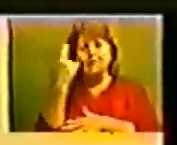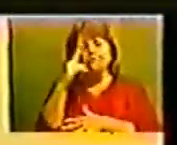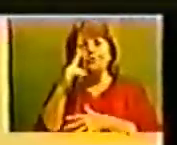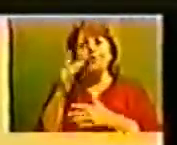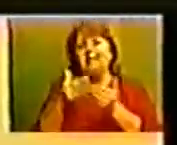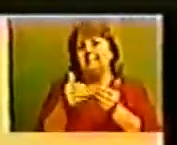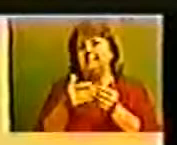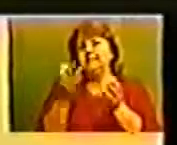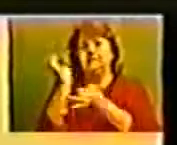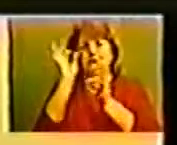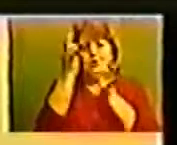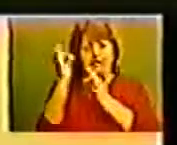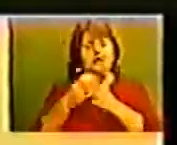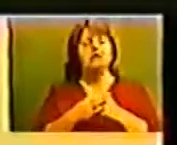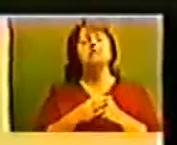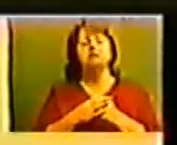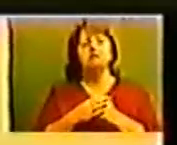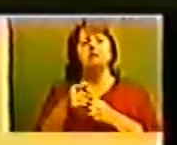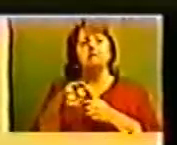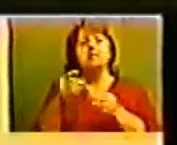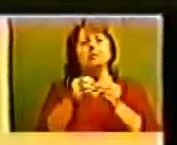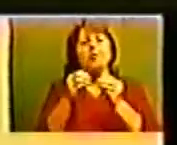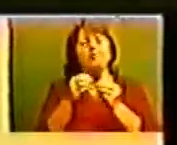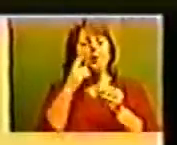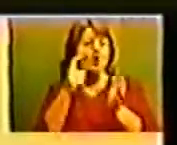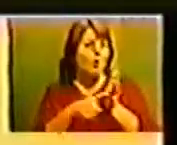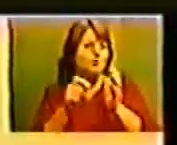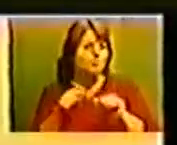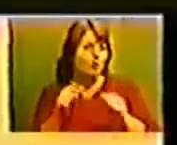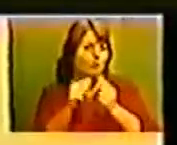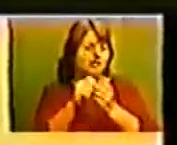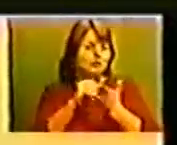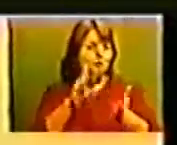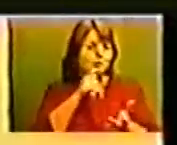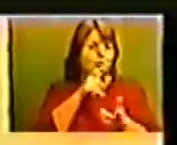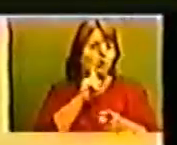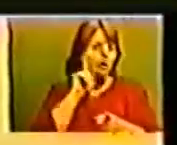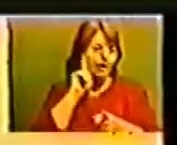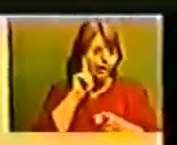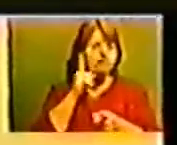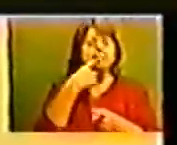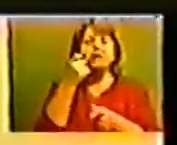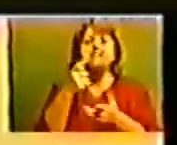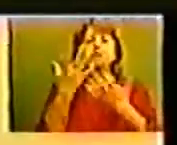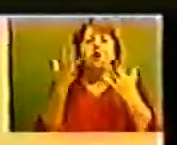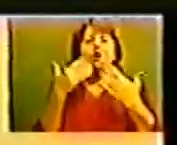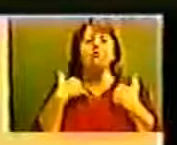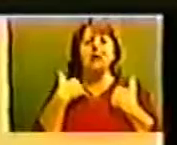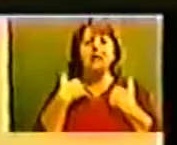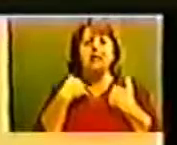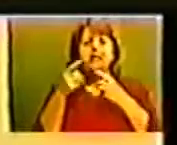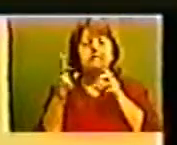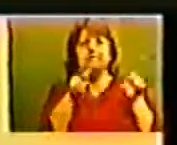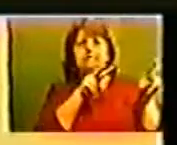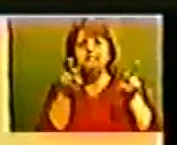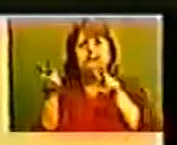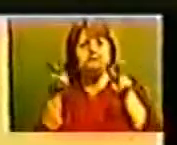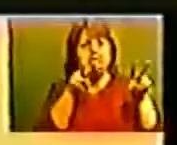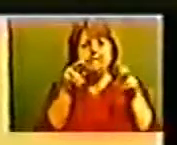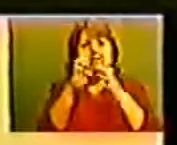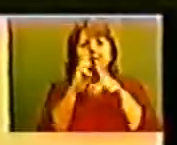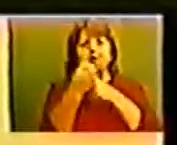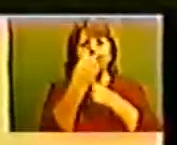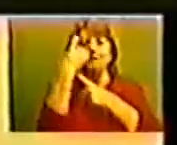easily distracted. This is more noticeable in students who are deaf because these students are already scanning their environment for